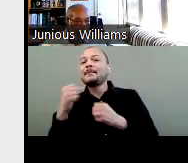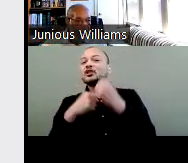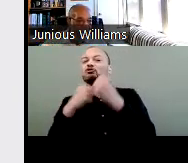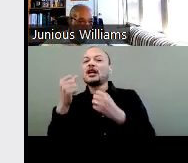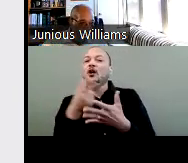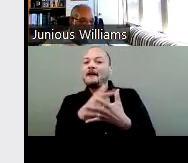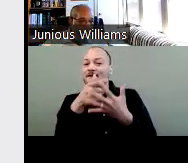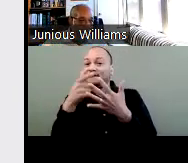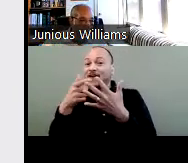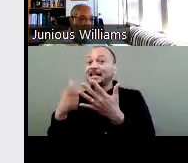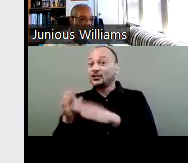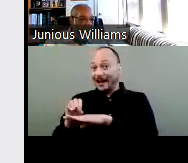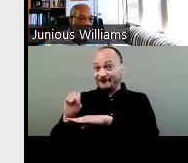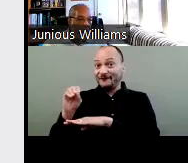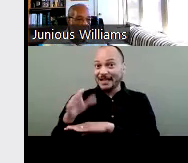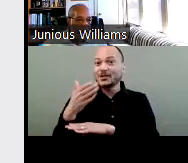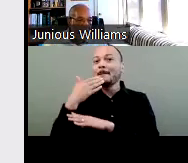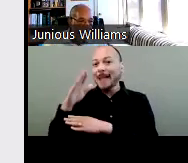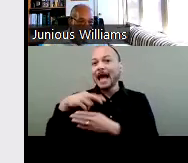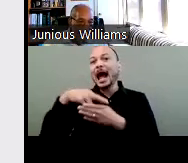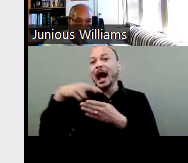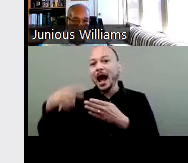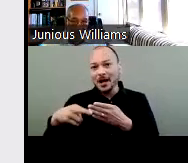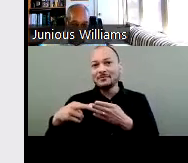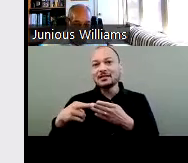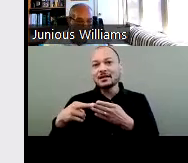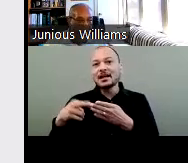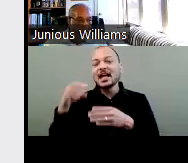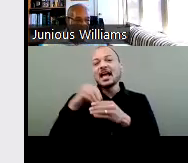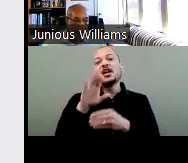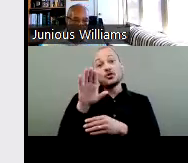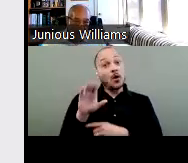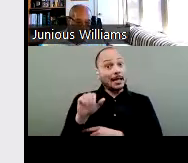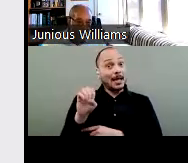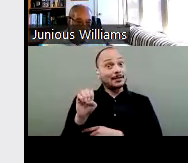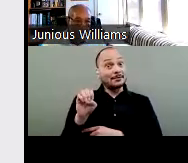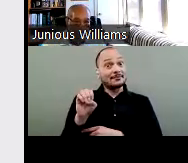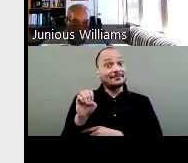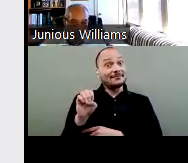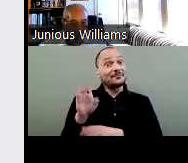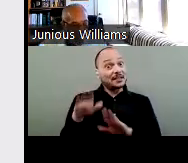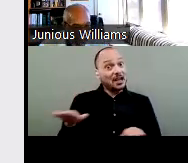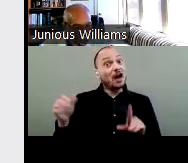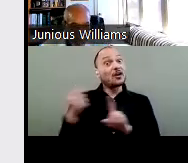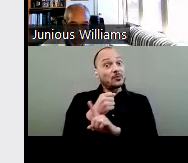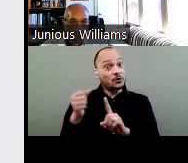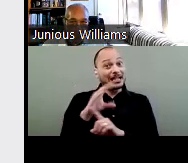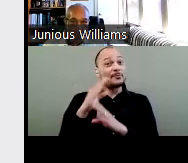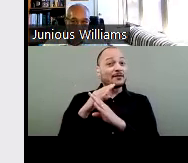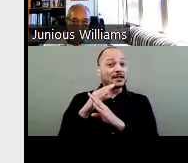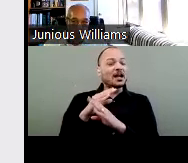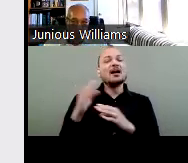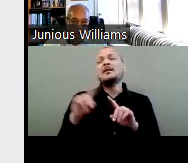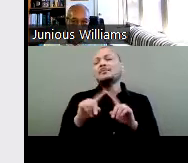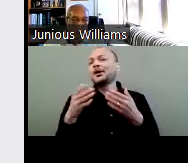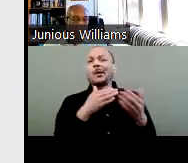factors that are affecting bad outcomes, in your case on child abuse and prevention, but no matter